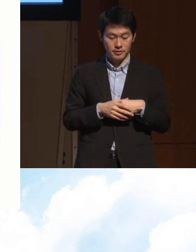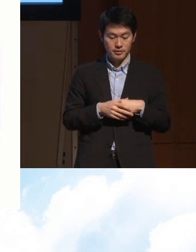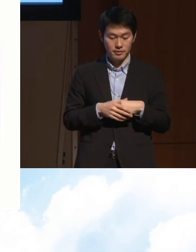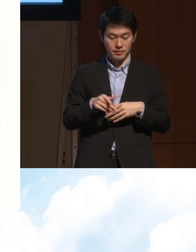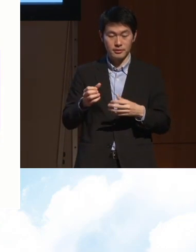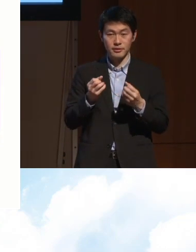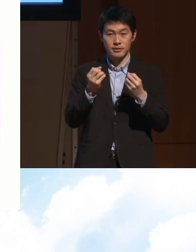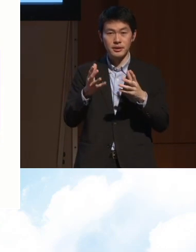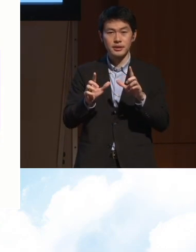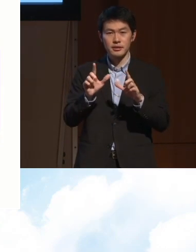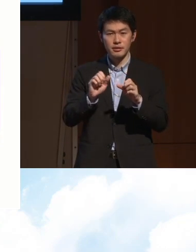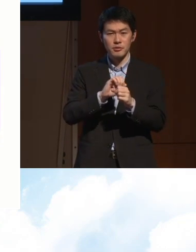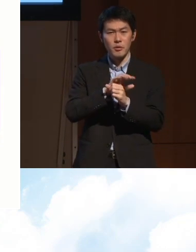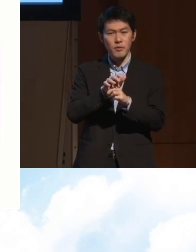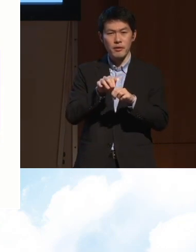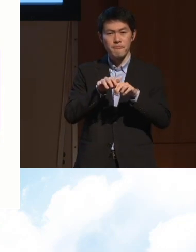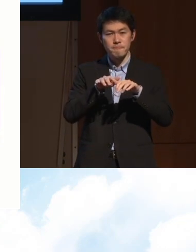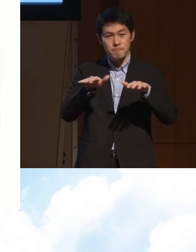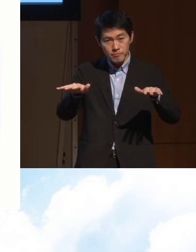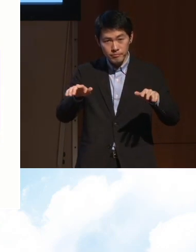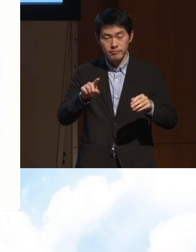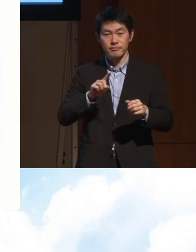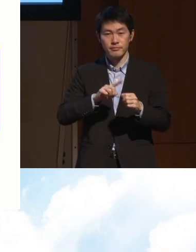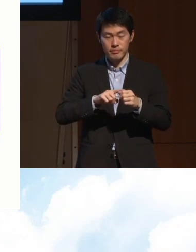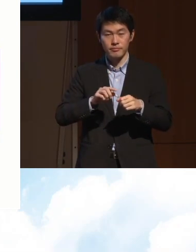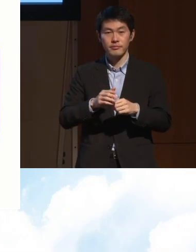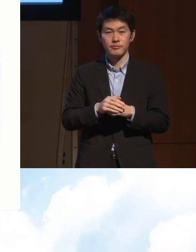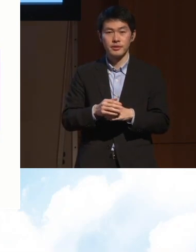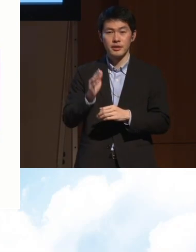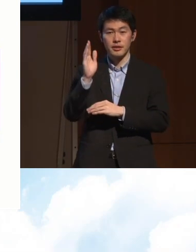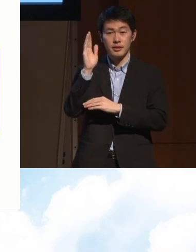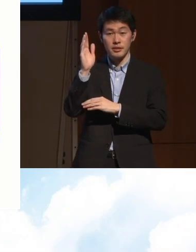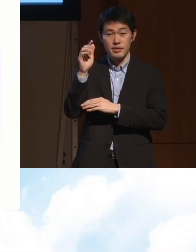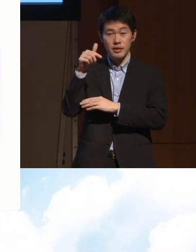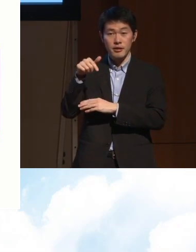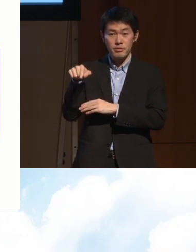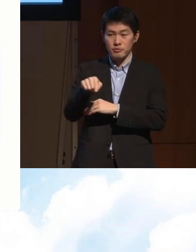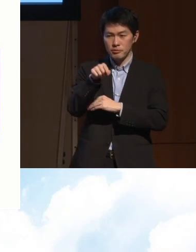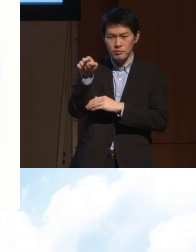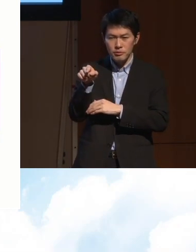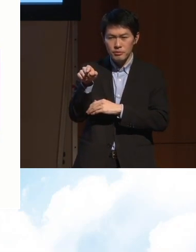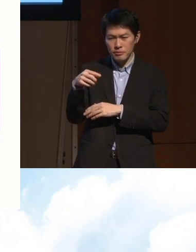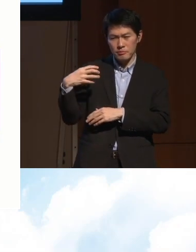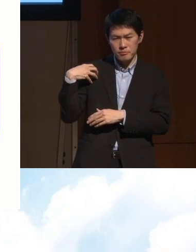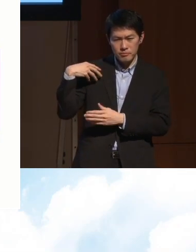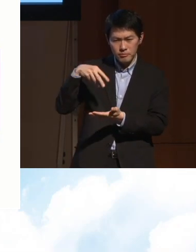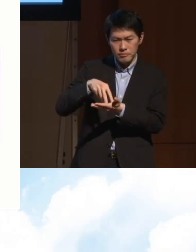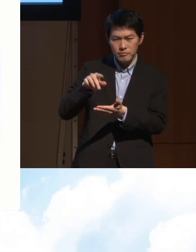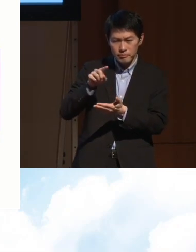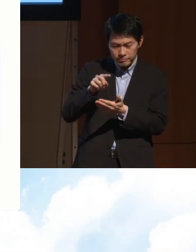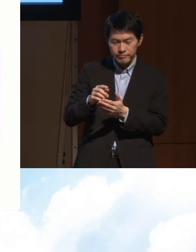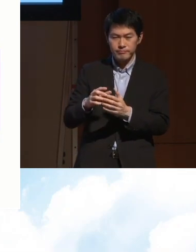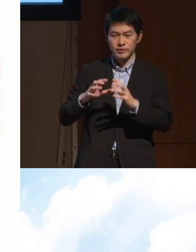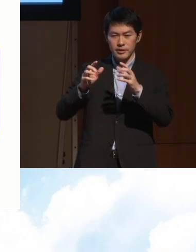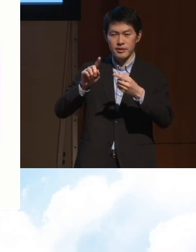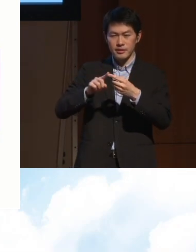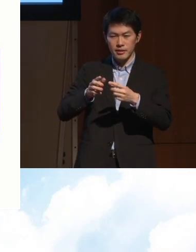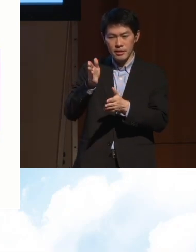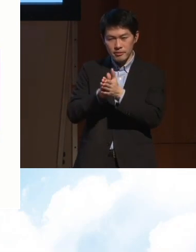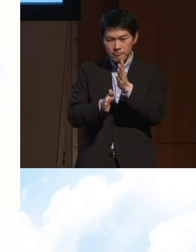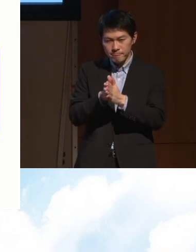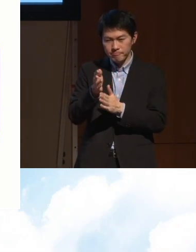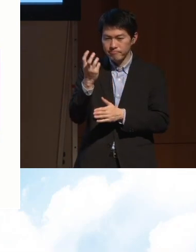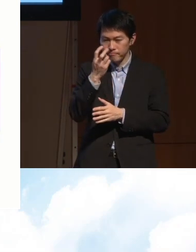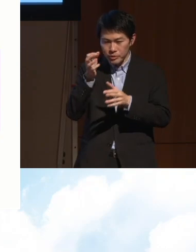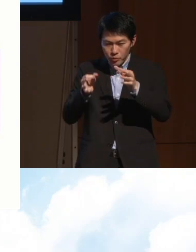governmental frameworks worldwide, leading to a significant organization reforms to improve